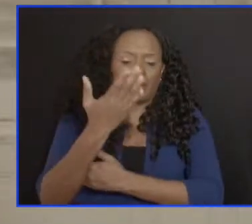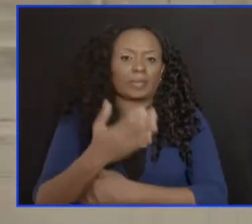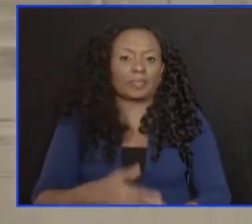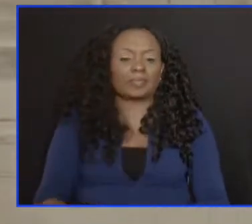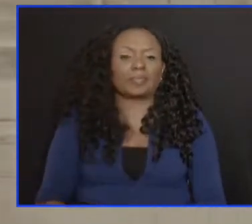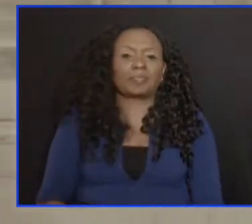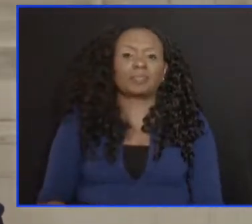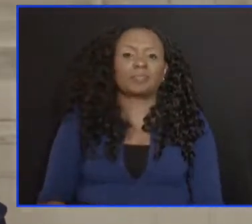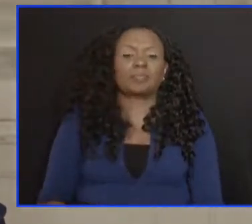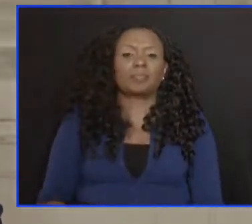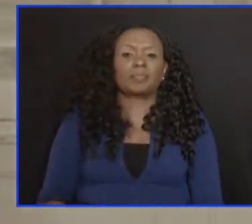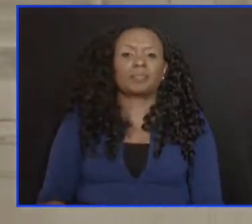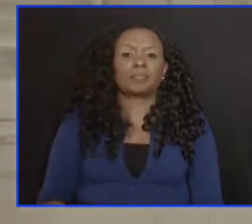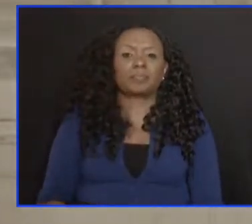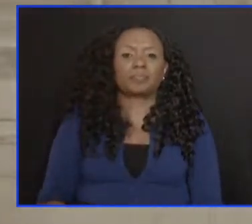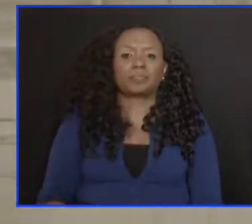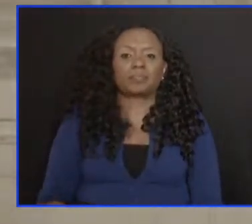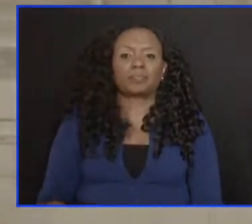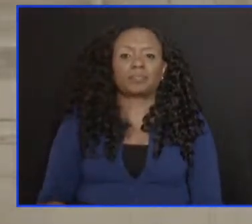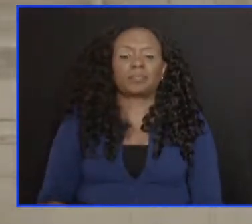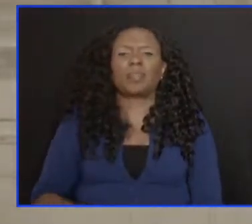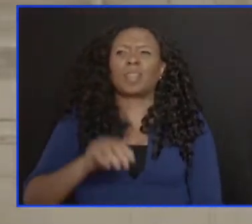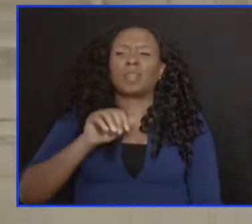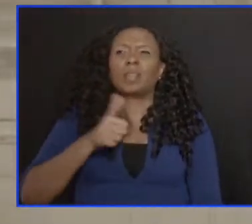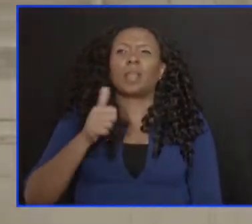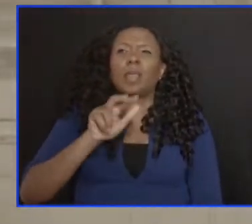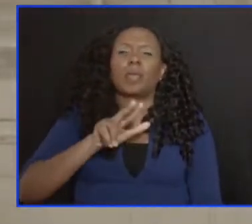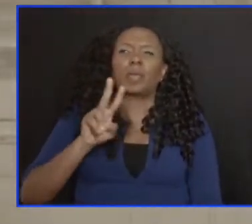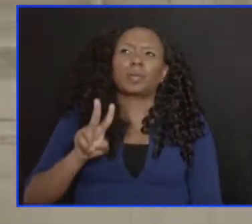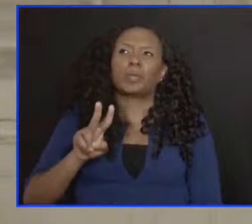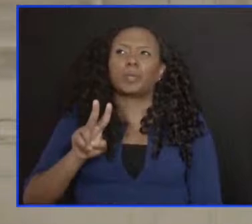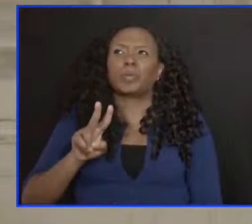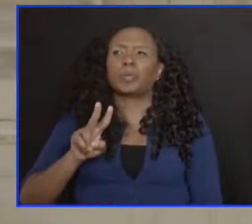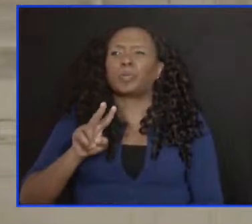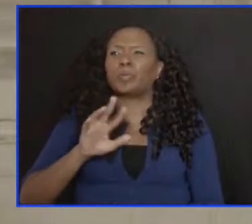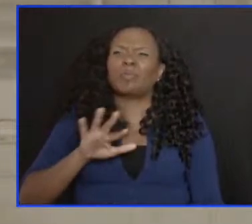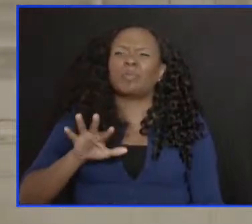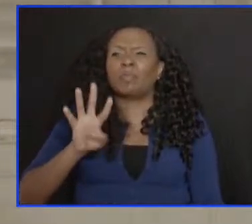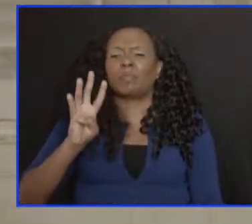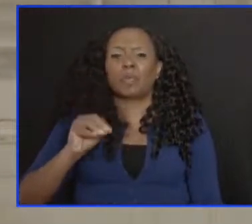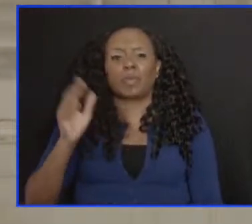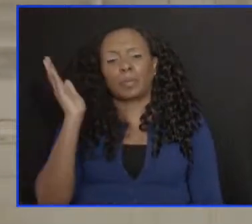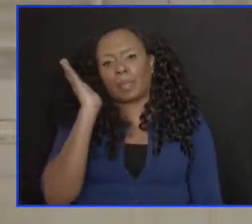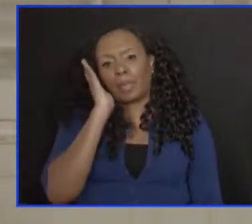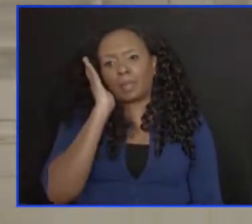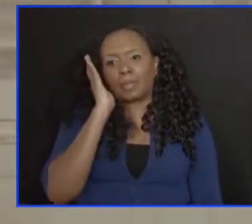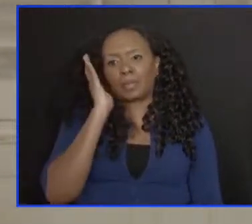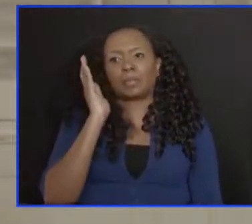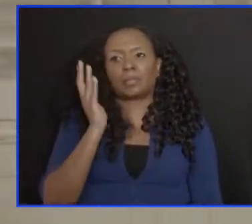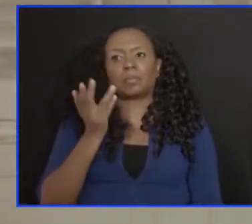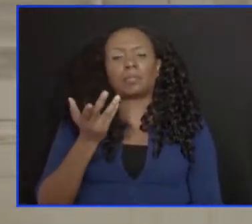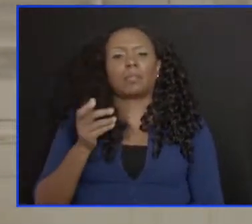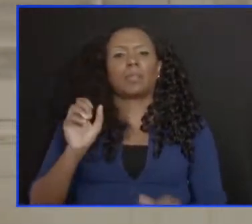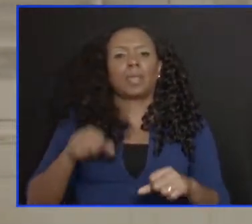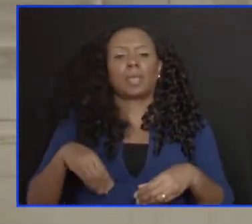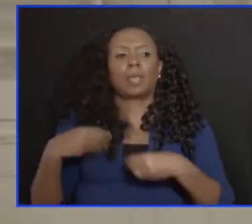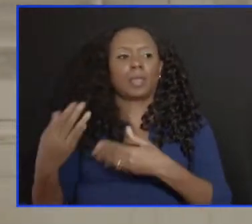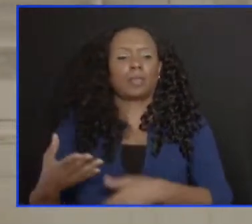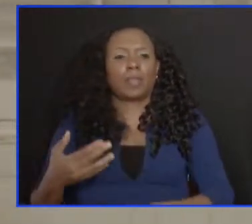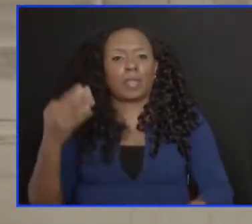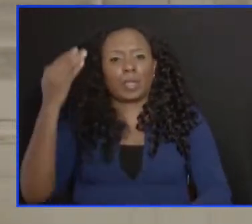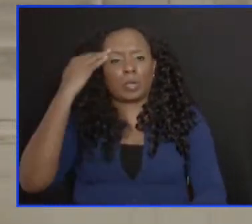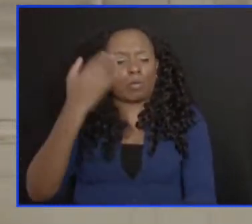another 32, close to 40 beds available for individuals where we can give IV fluids and